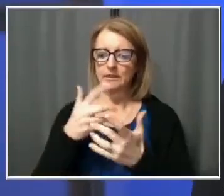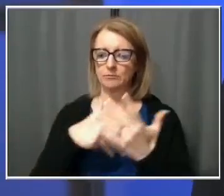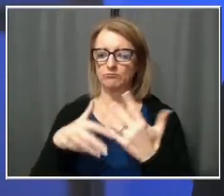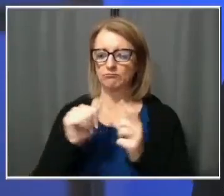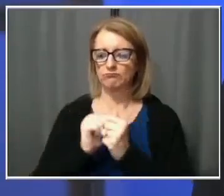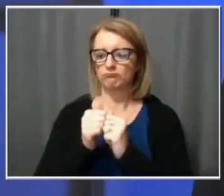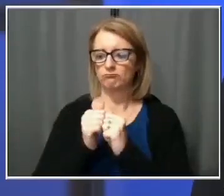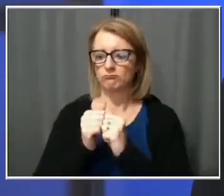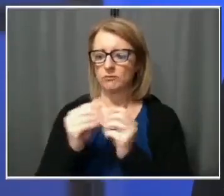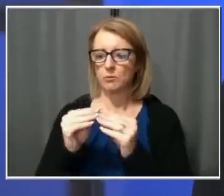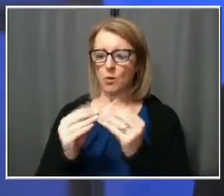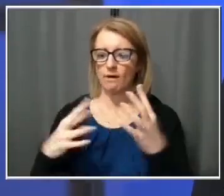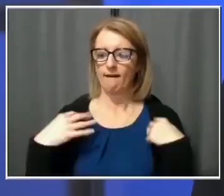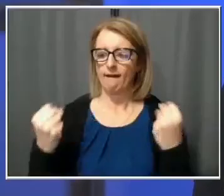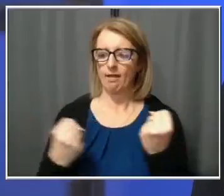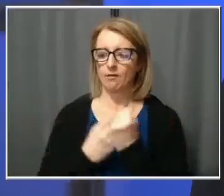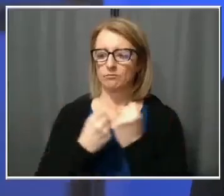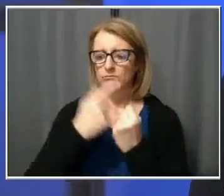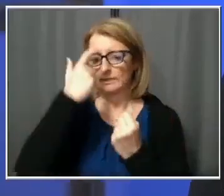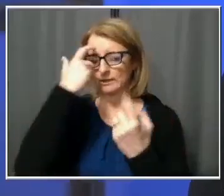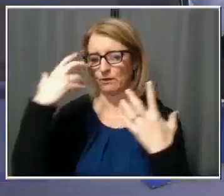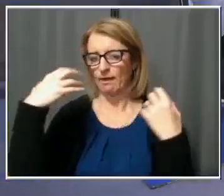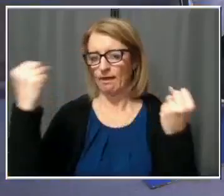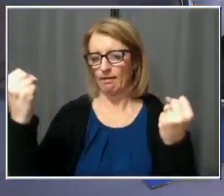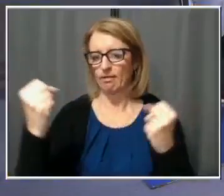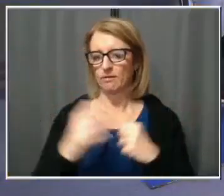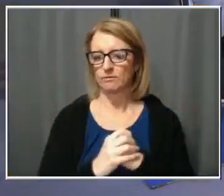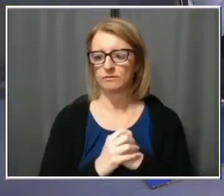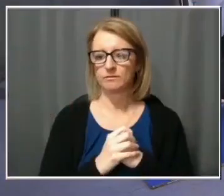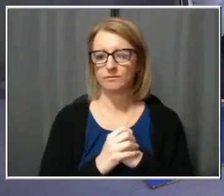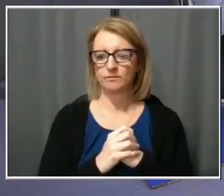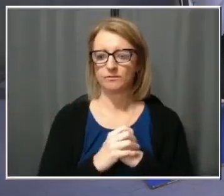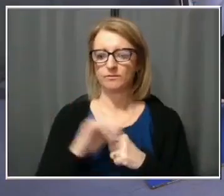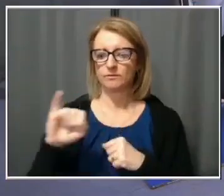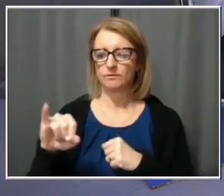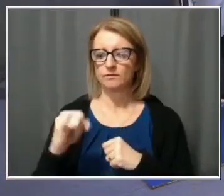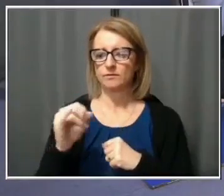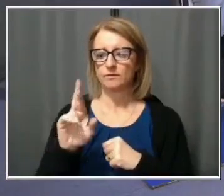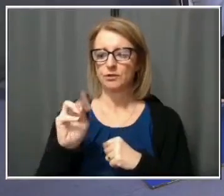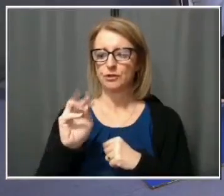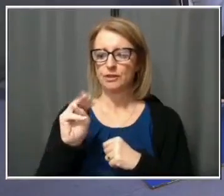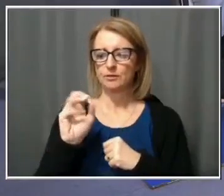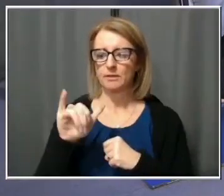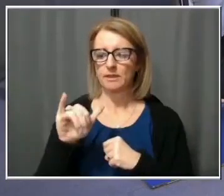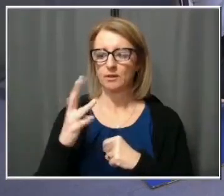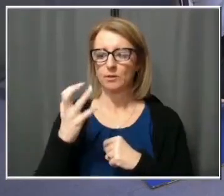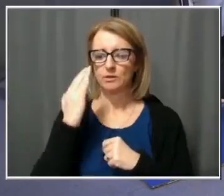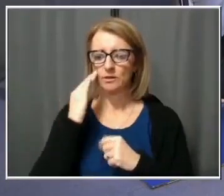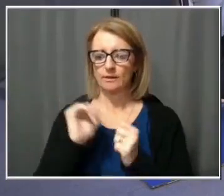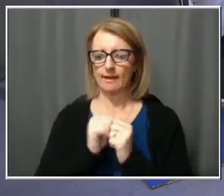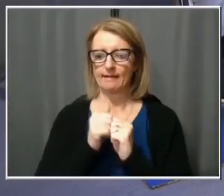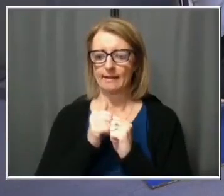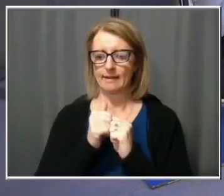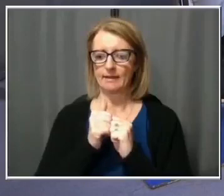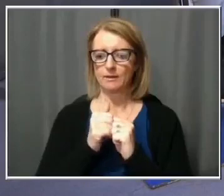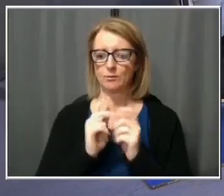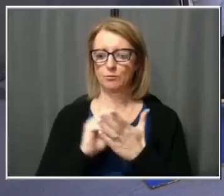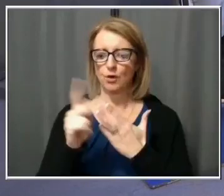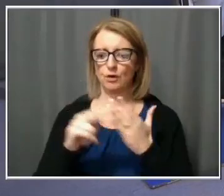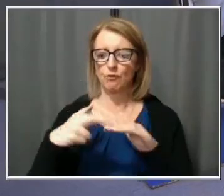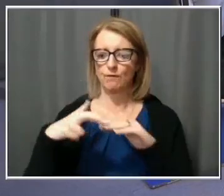a health promoting, mental health wise effect. Jeremy wants to know, is the athletic program a referral program? How do you